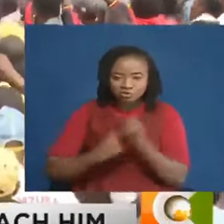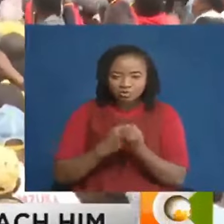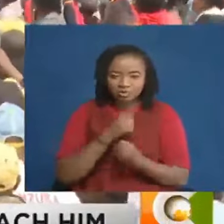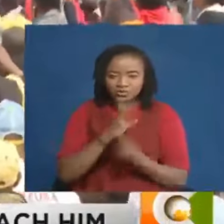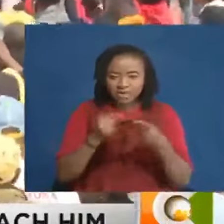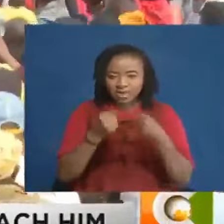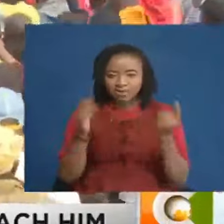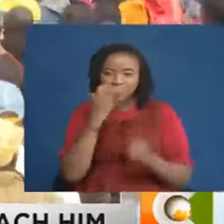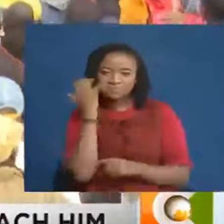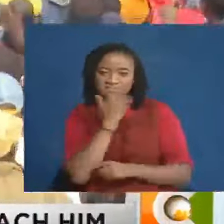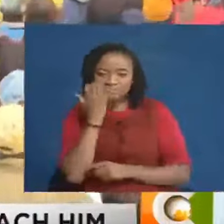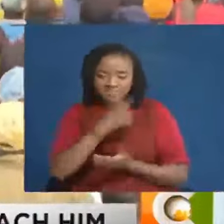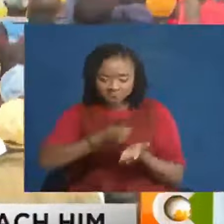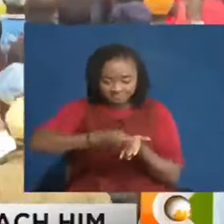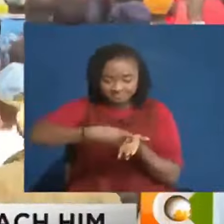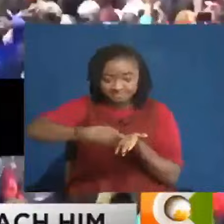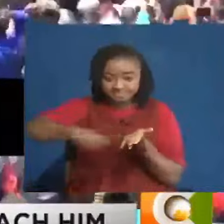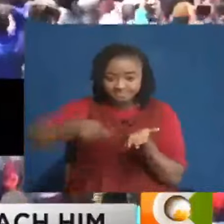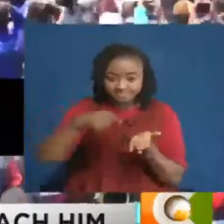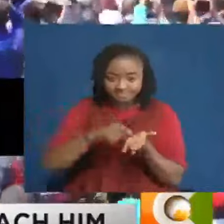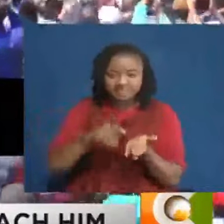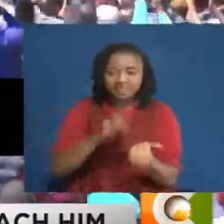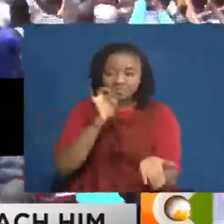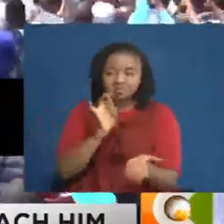shillings to sign the impeachment motion.